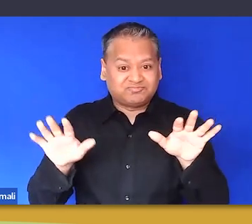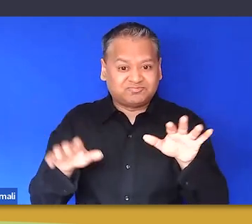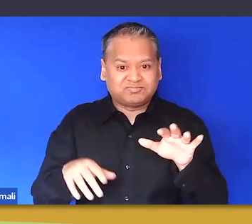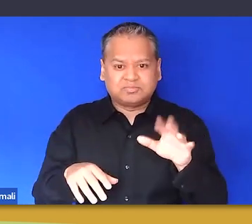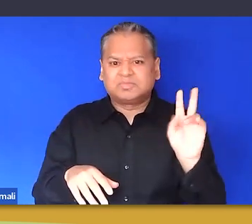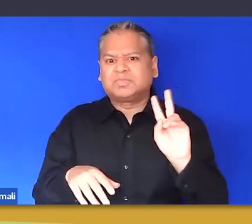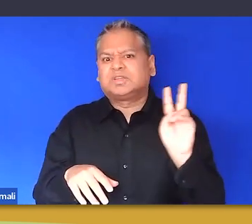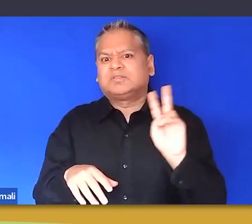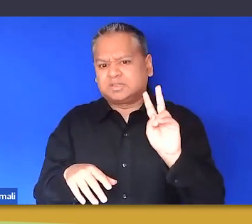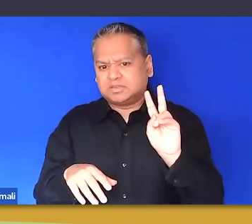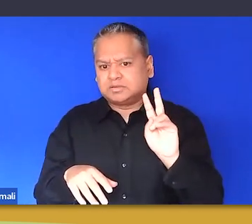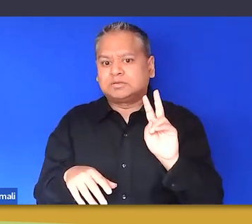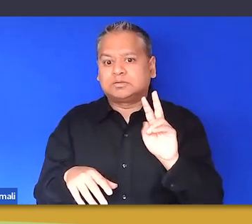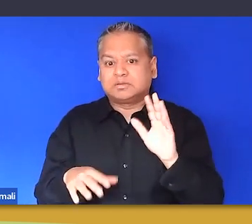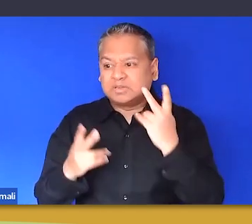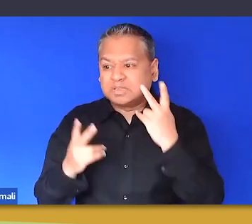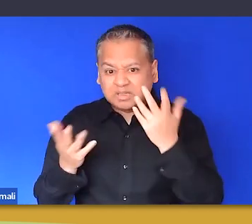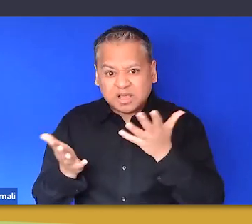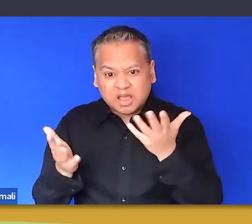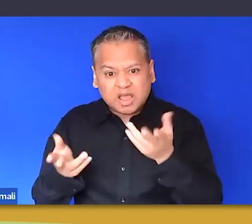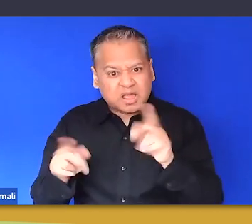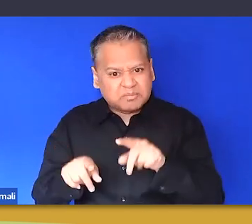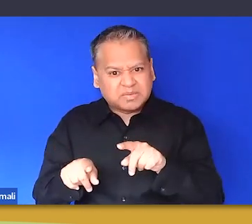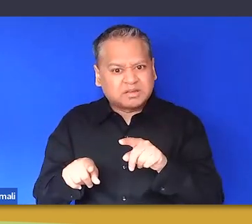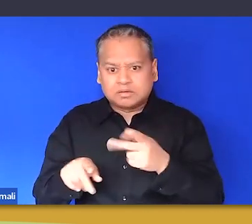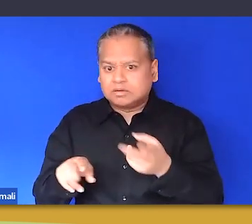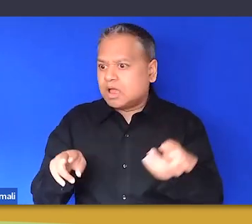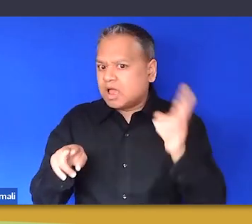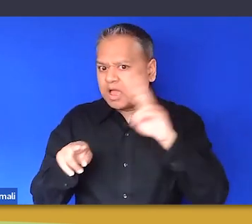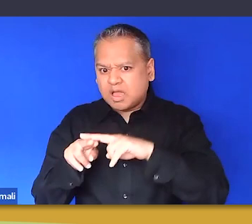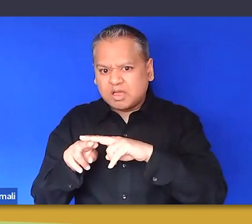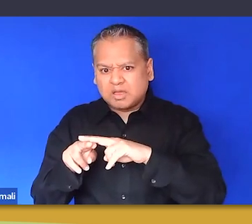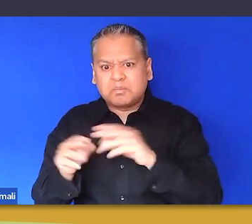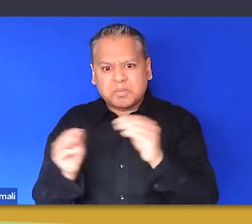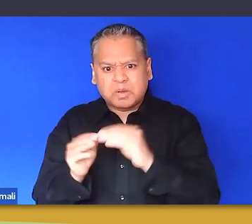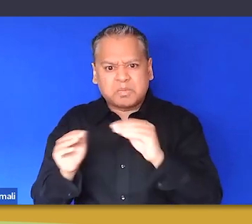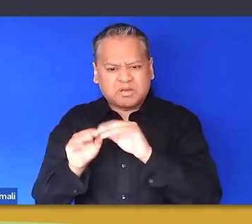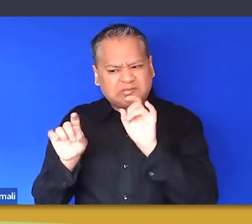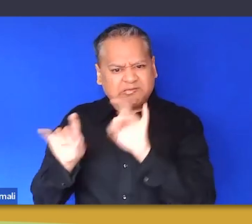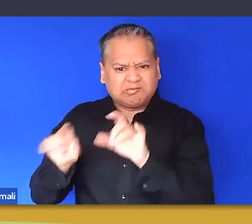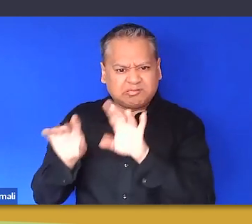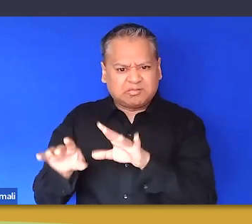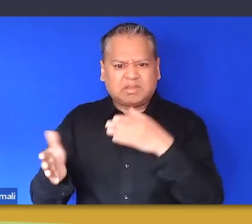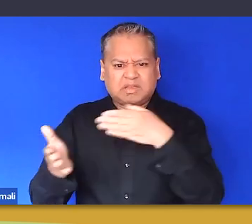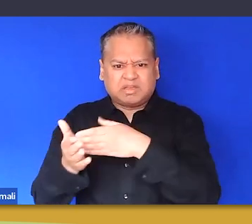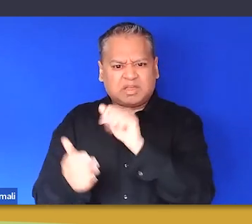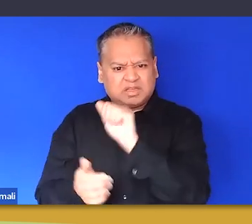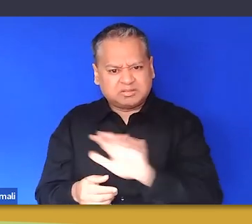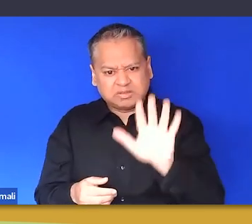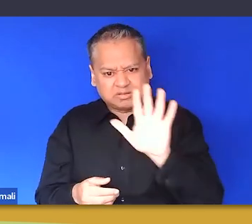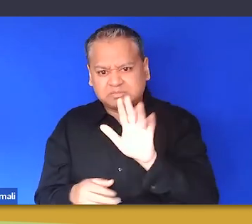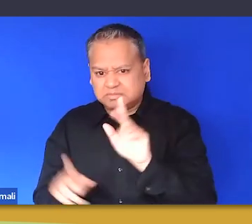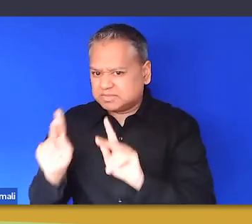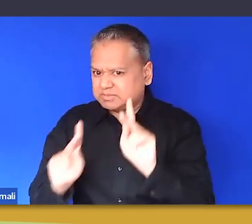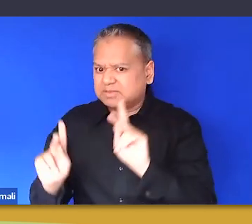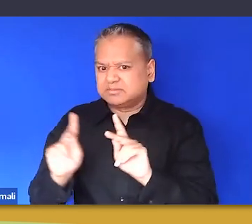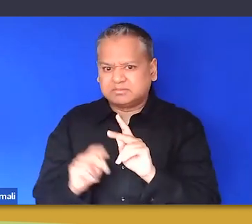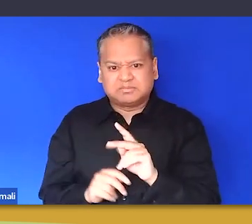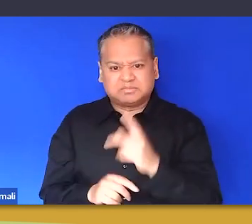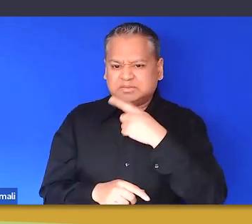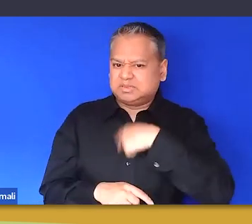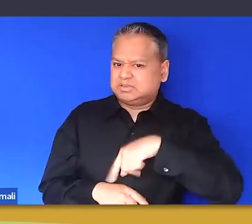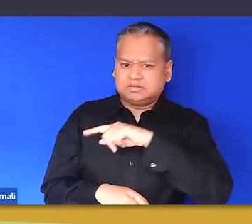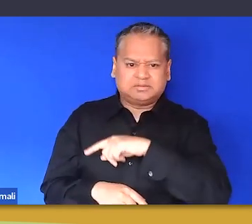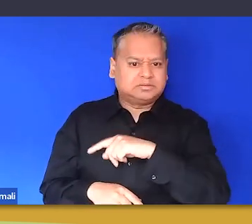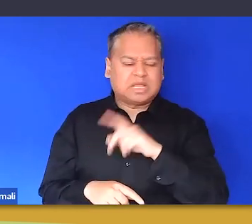increase. Few of us came together really quickly to form this coalition because we felt that something got to be done to tackle